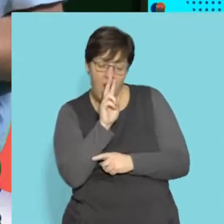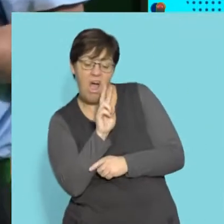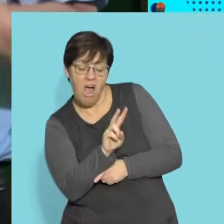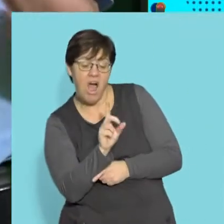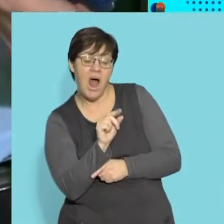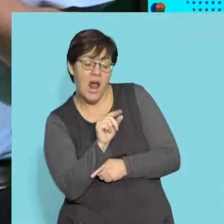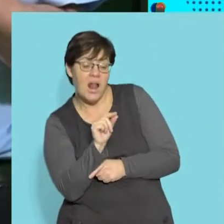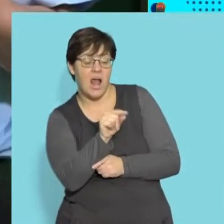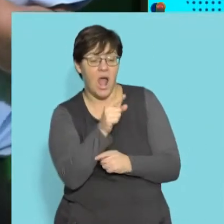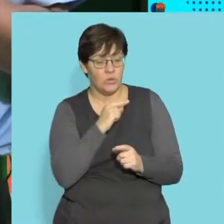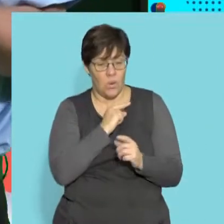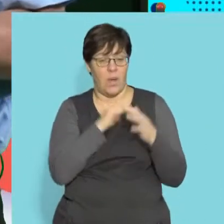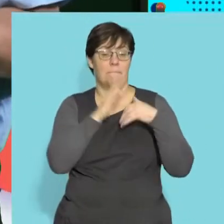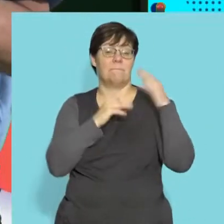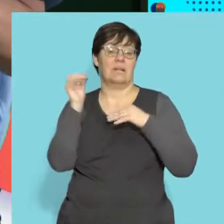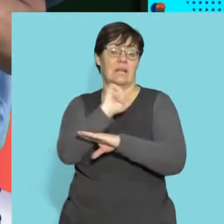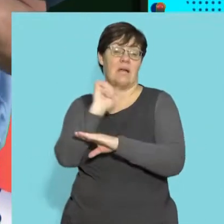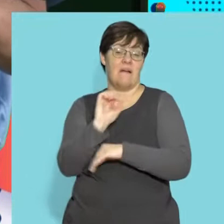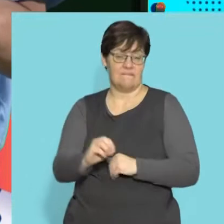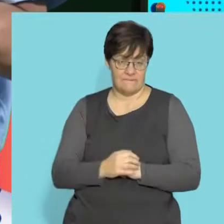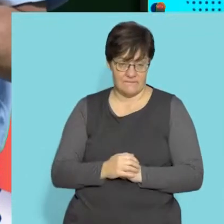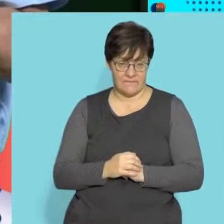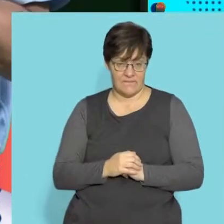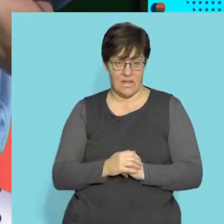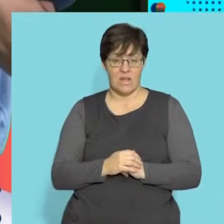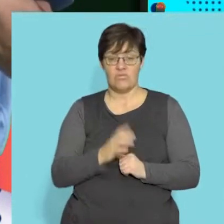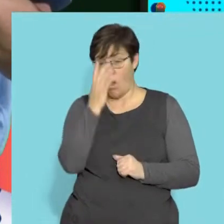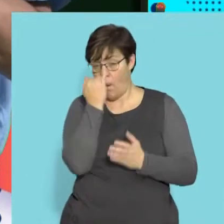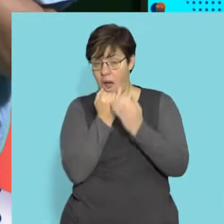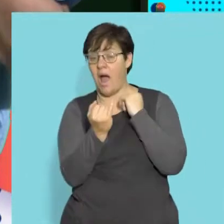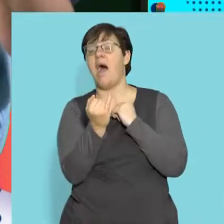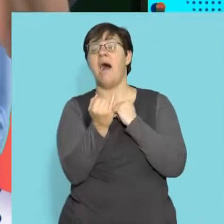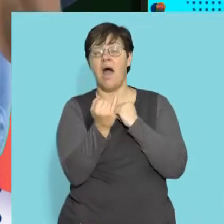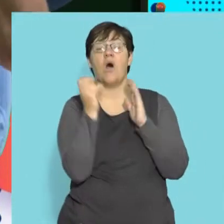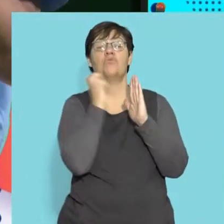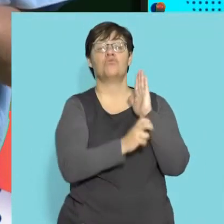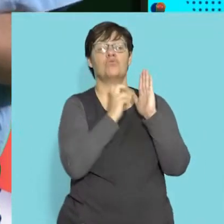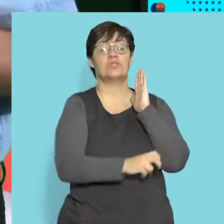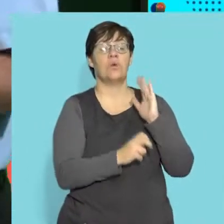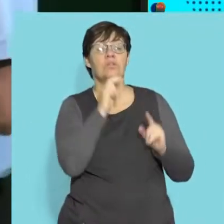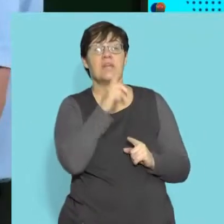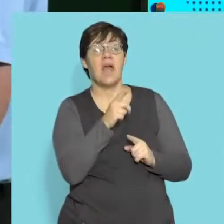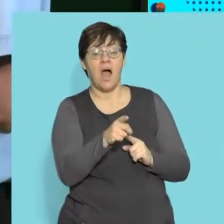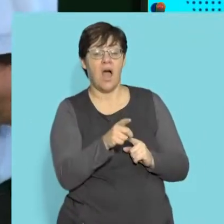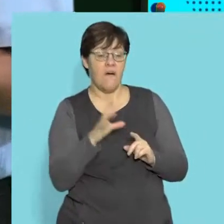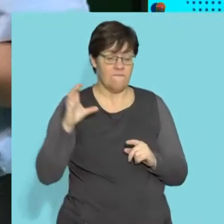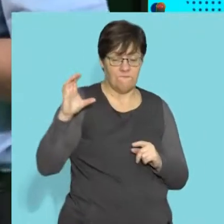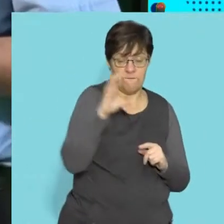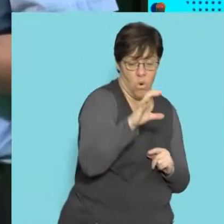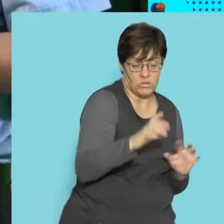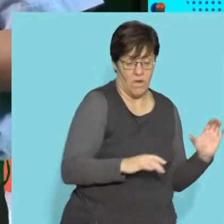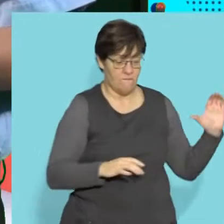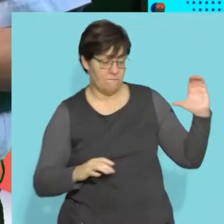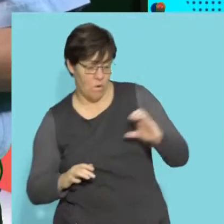of this observation. And we will see a little later how he actually invented a rule to predict